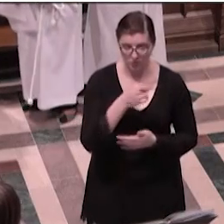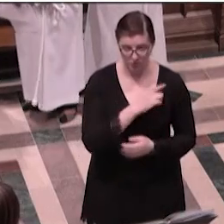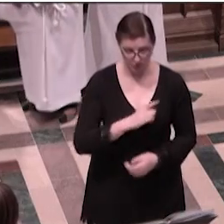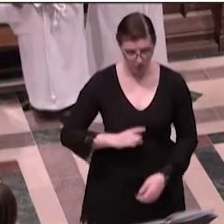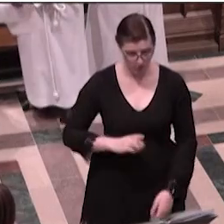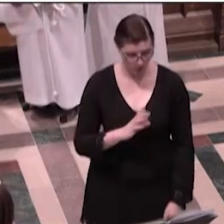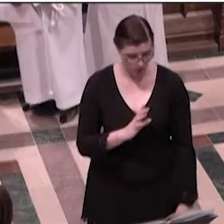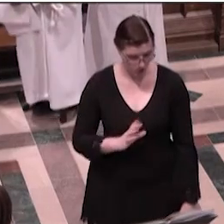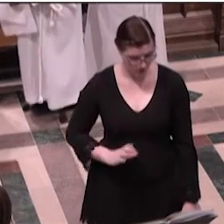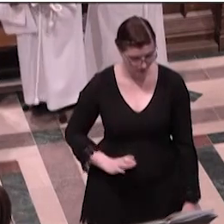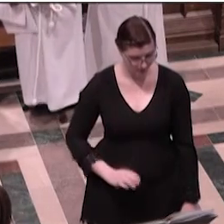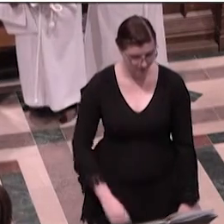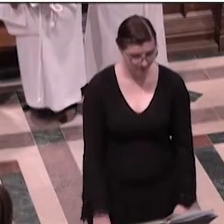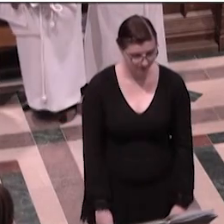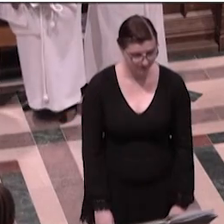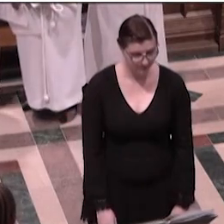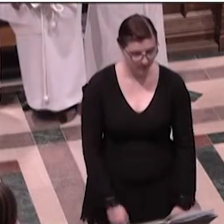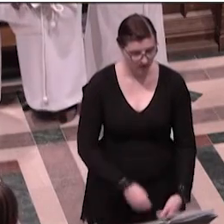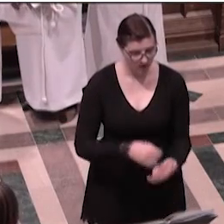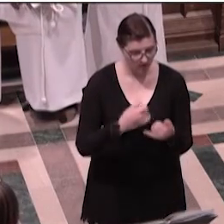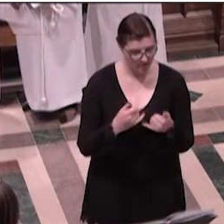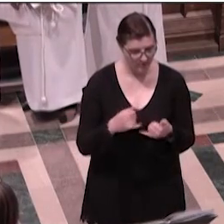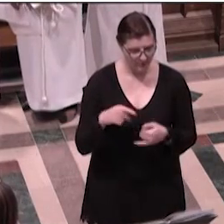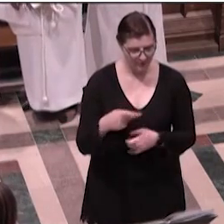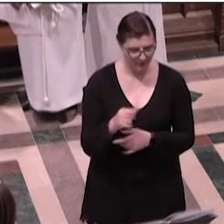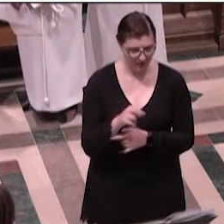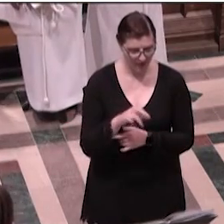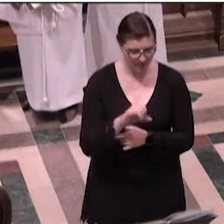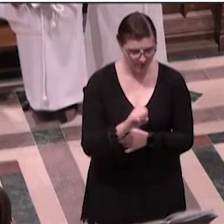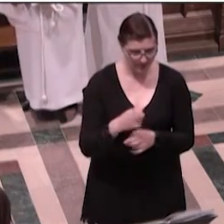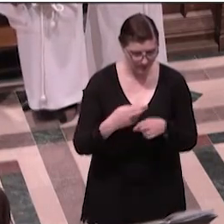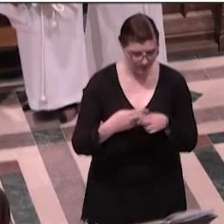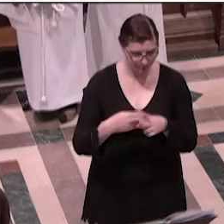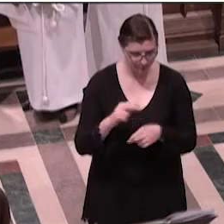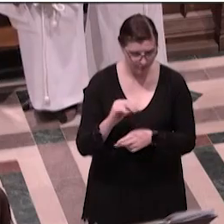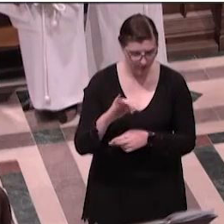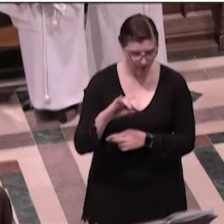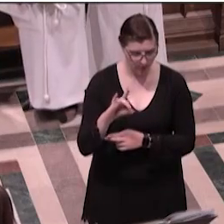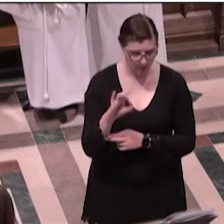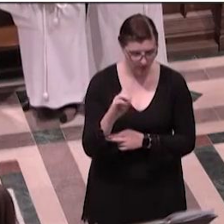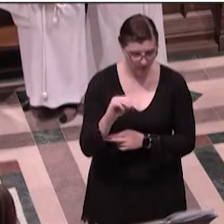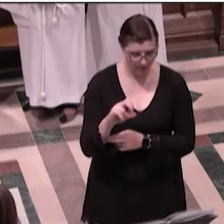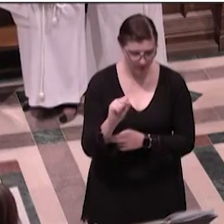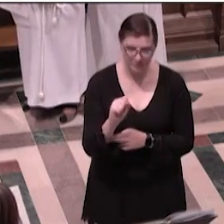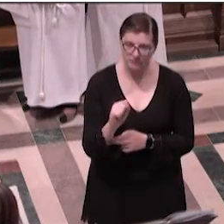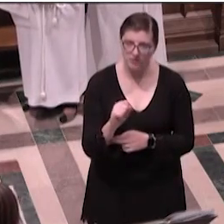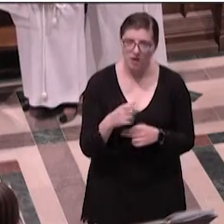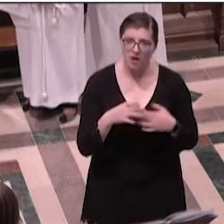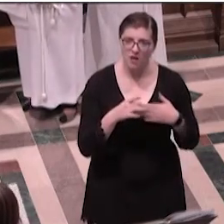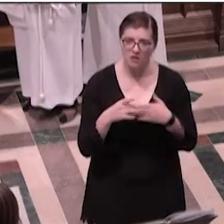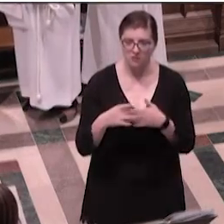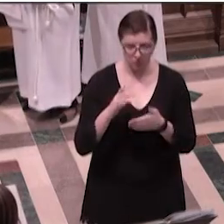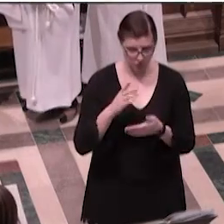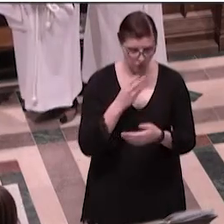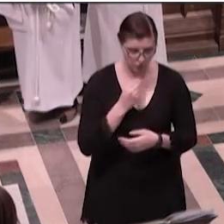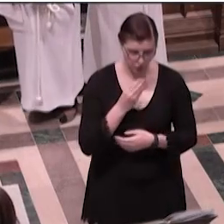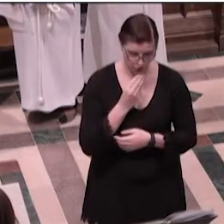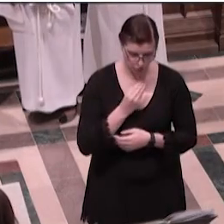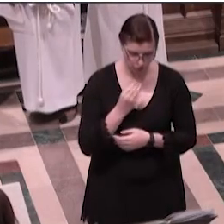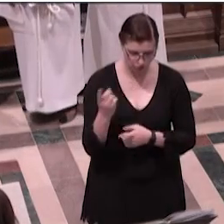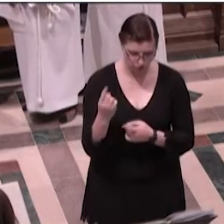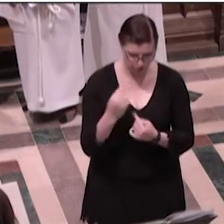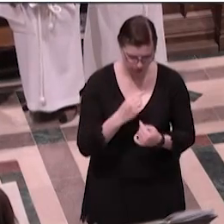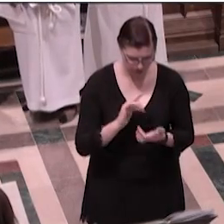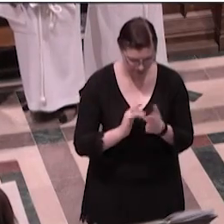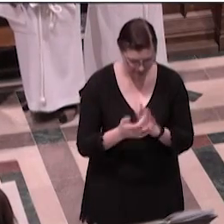Lord Christ. Now there was a Pharisee named Nicodemus, a leader of the Jews. He came to Jesus by